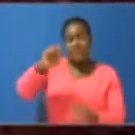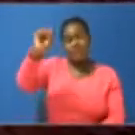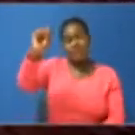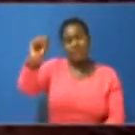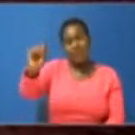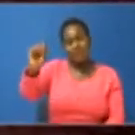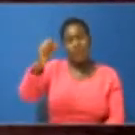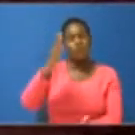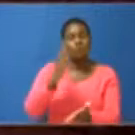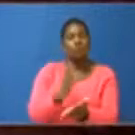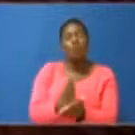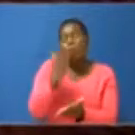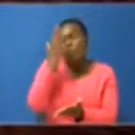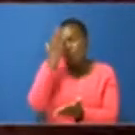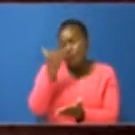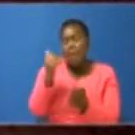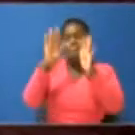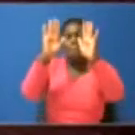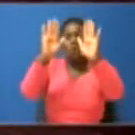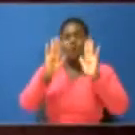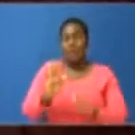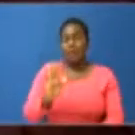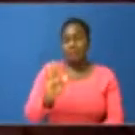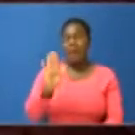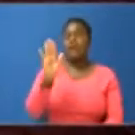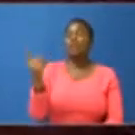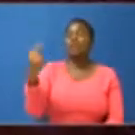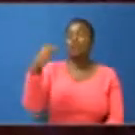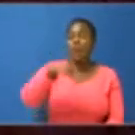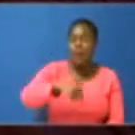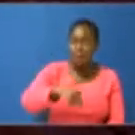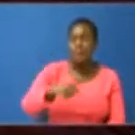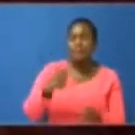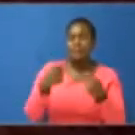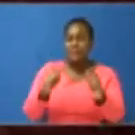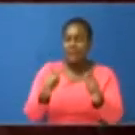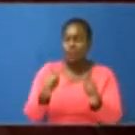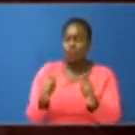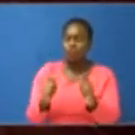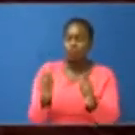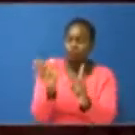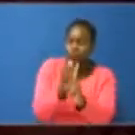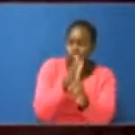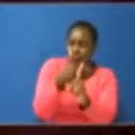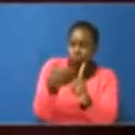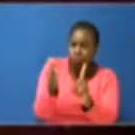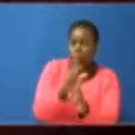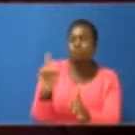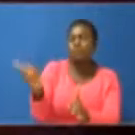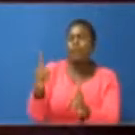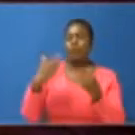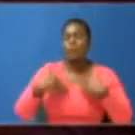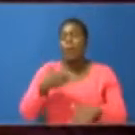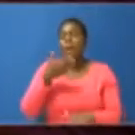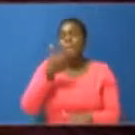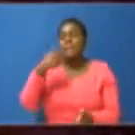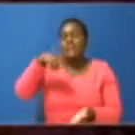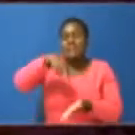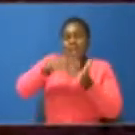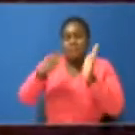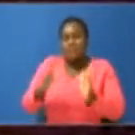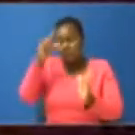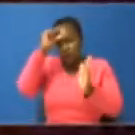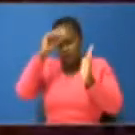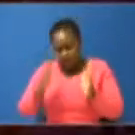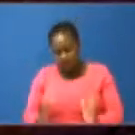years absolutely why is it important for him to be here today uh to try and convince nairobians as the best candidate for